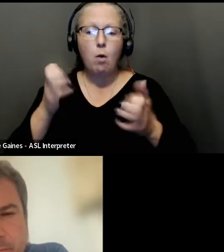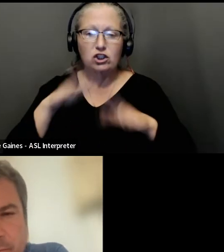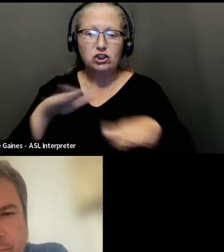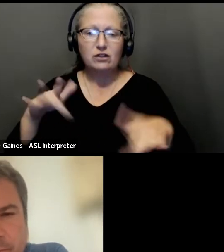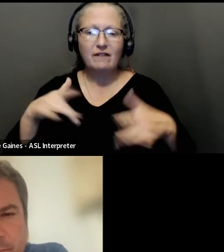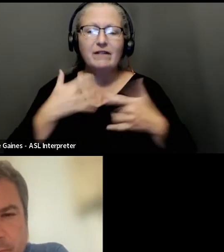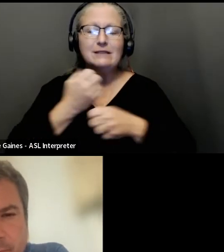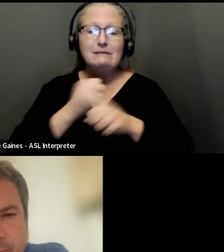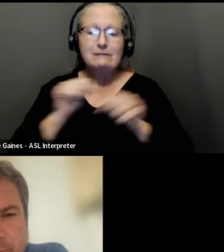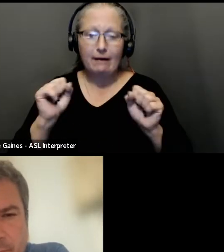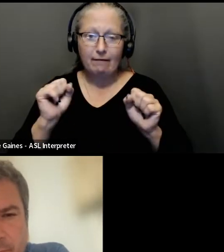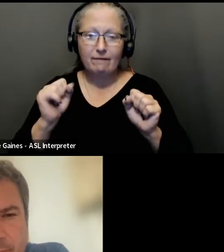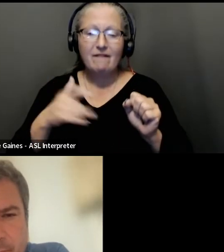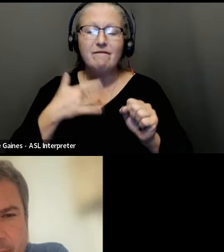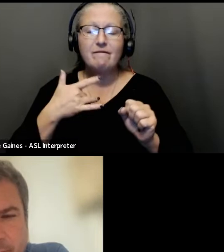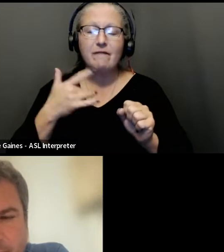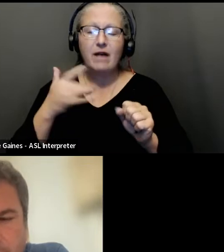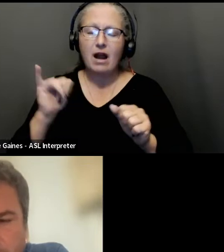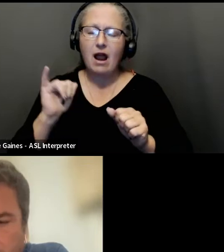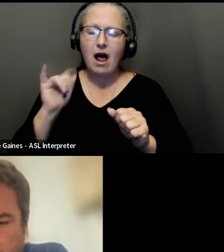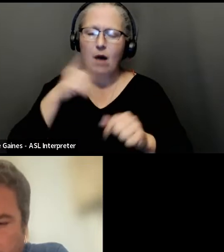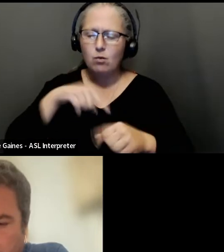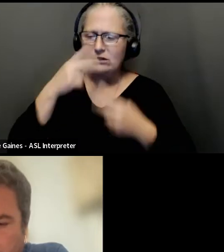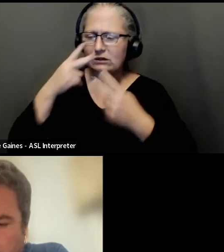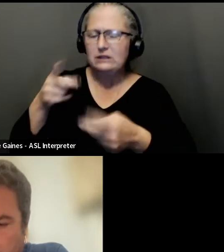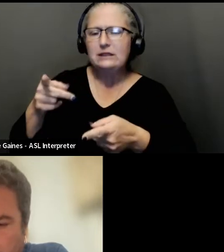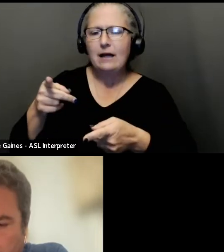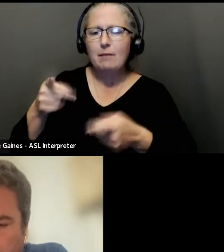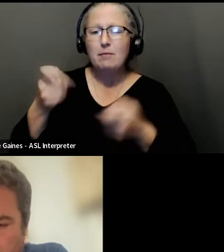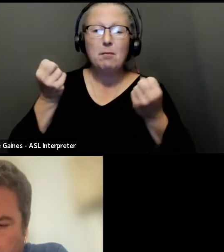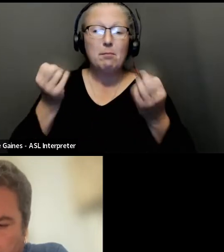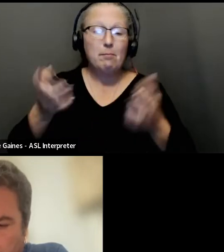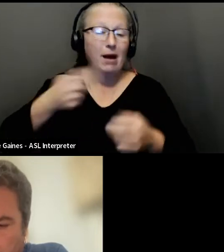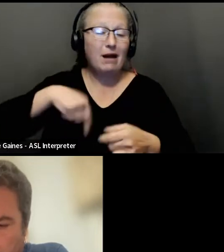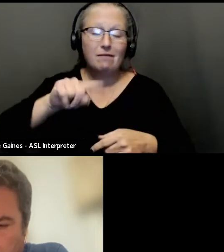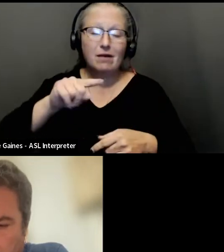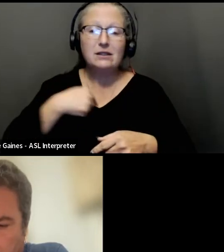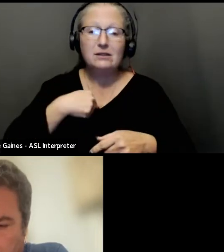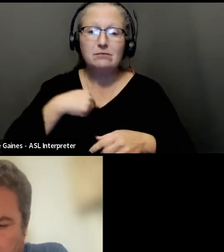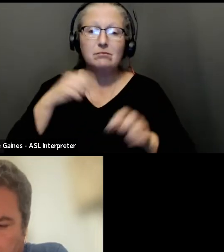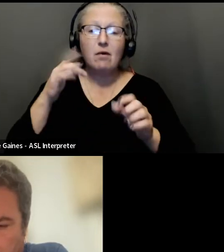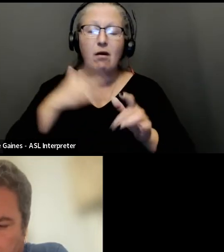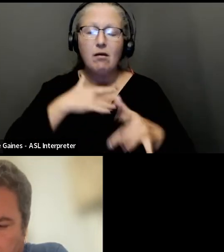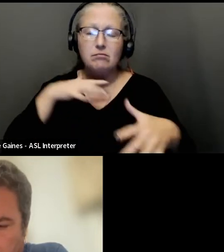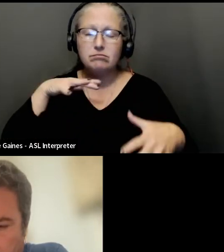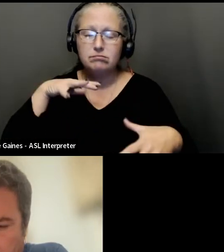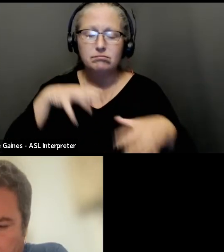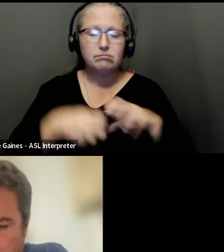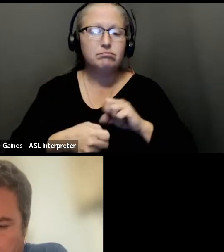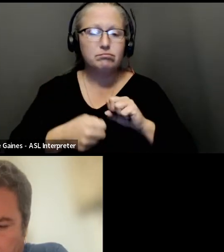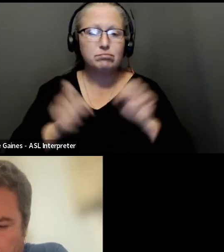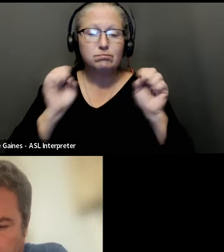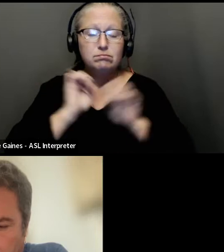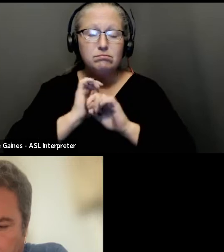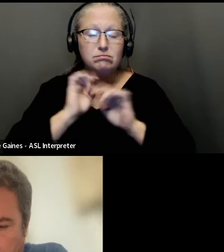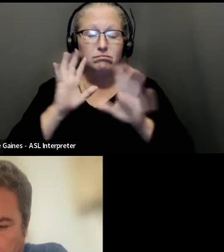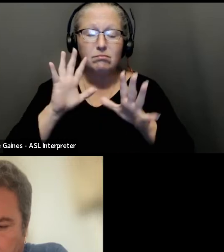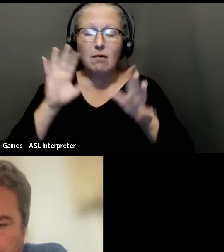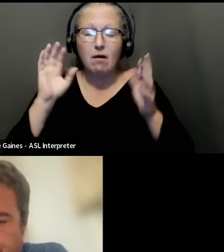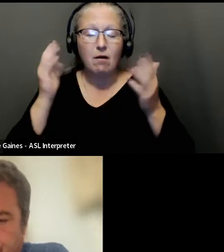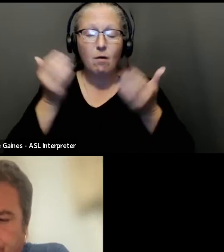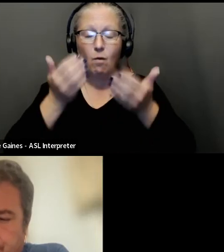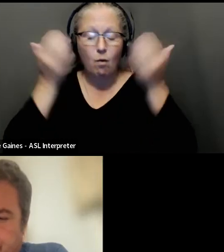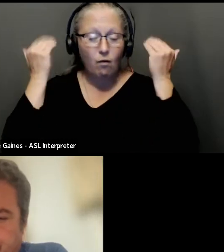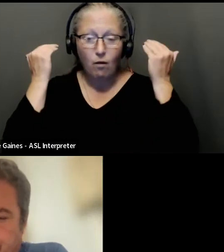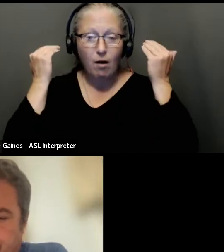to feel safe and feel seen. Like so many of us, I am absolutely heartbroken, mortified, and